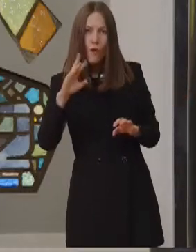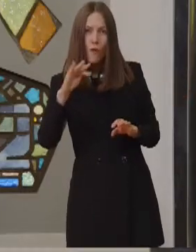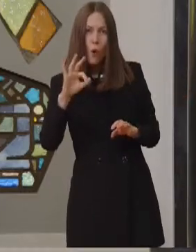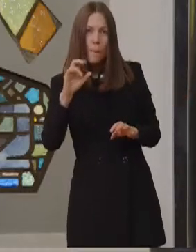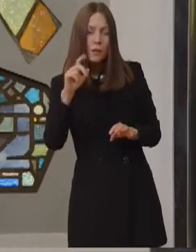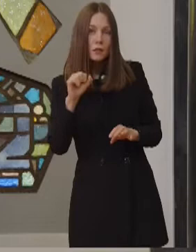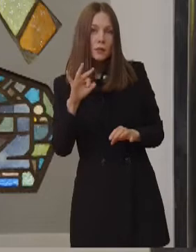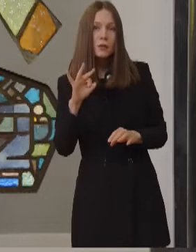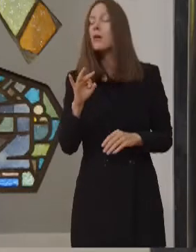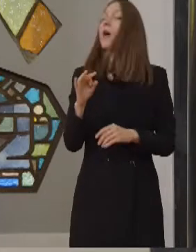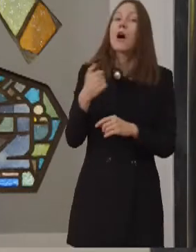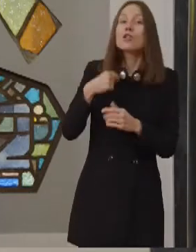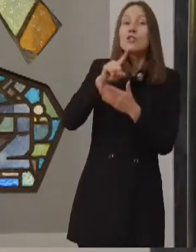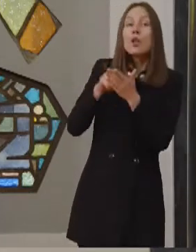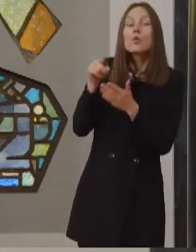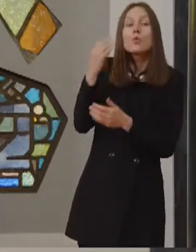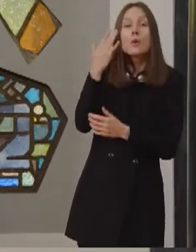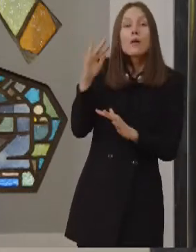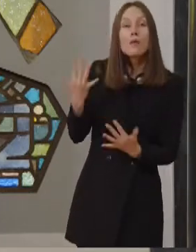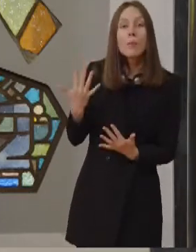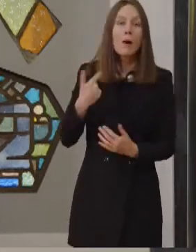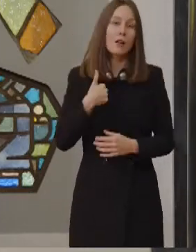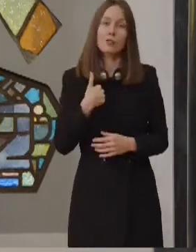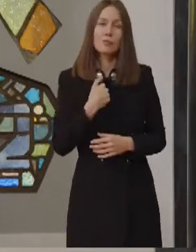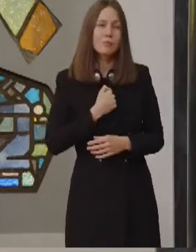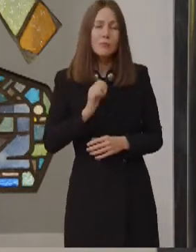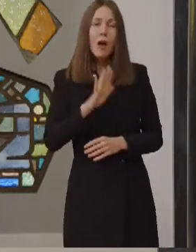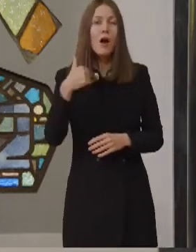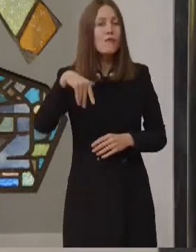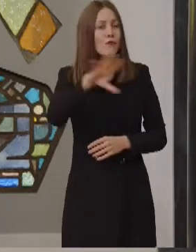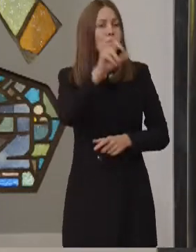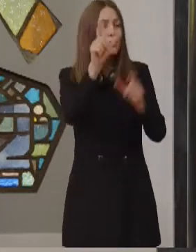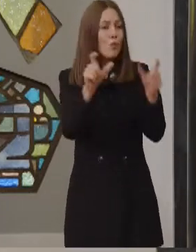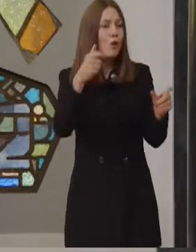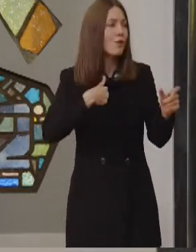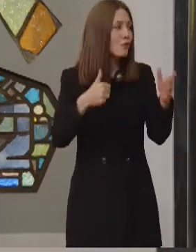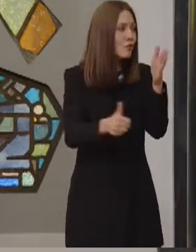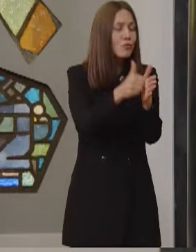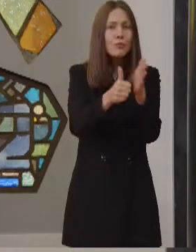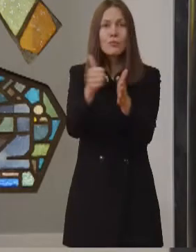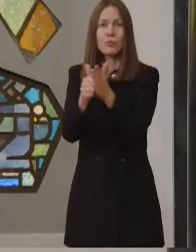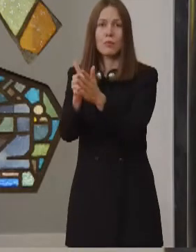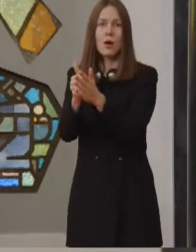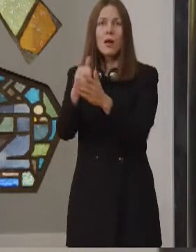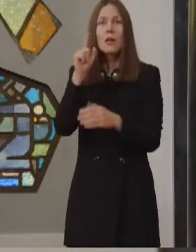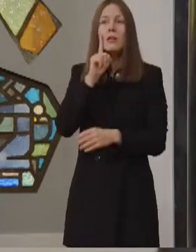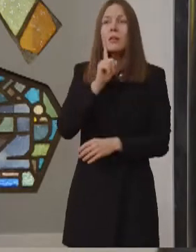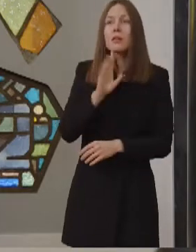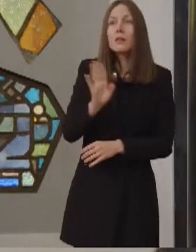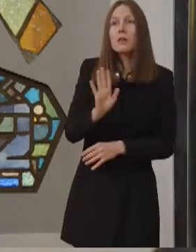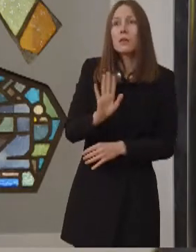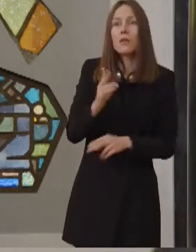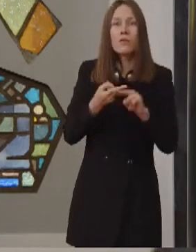homophobic person. I simply ask you a question. Well, I am not afraid. I do respect all the citizens of the Republic of